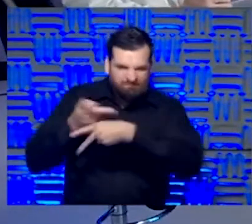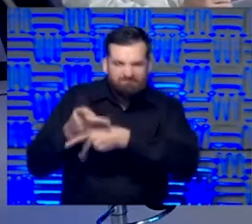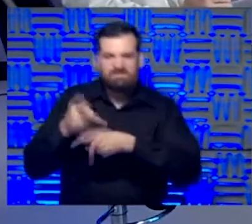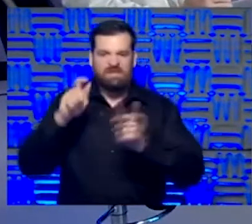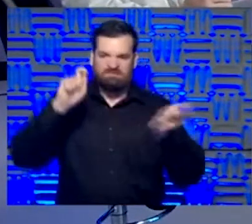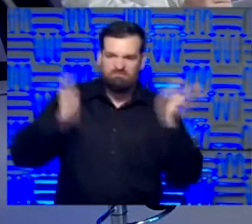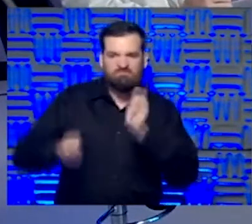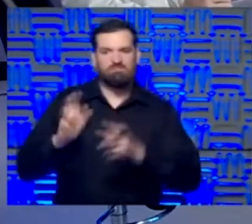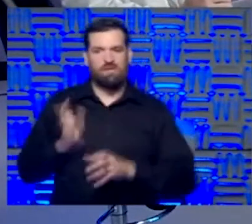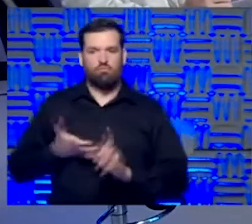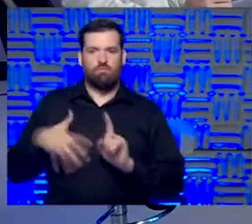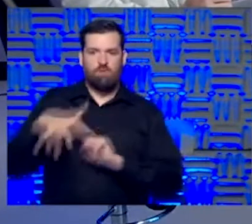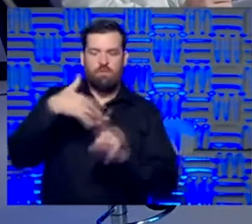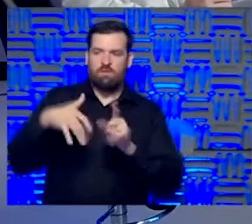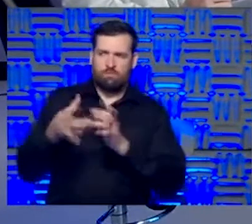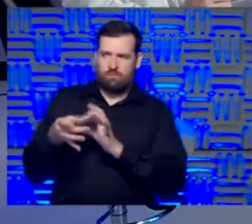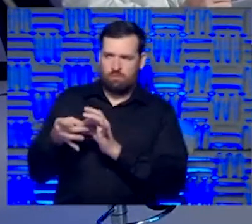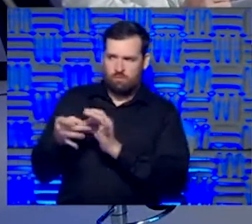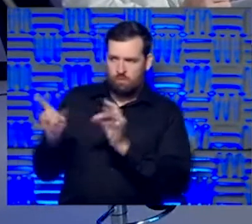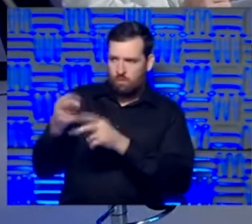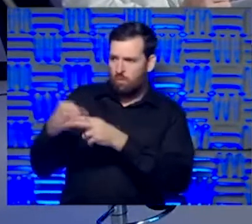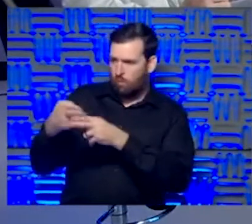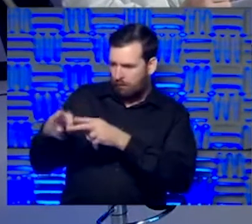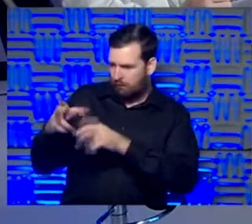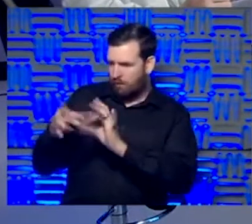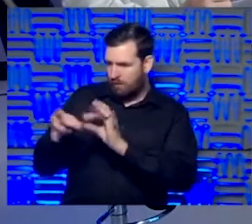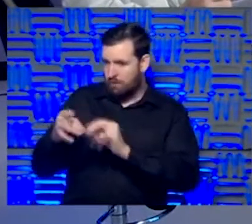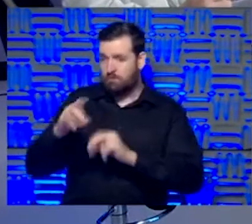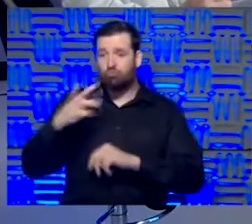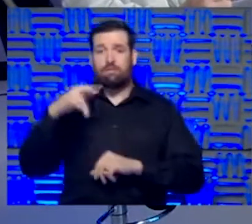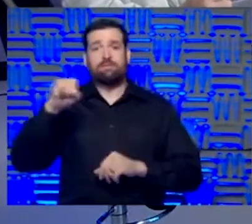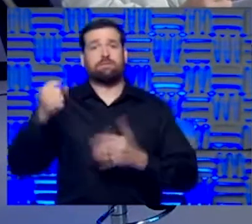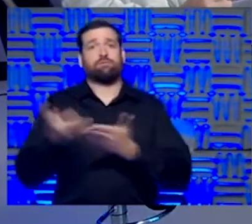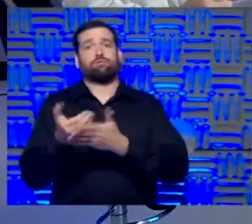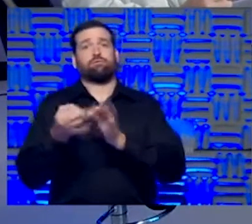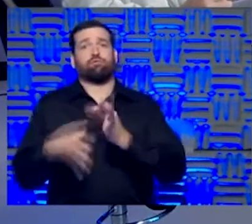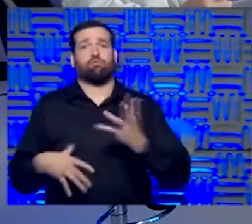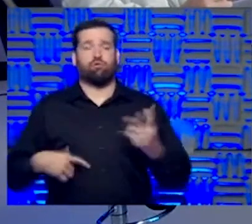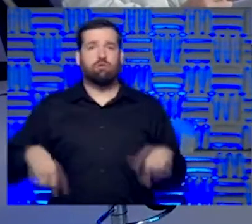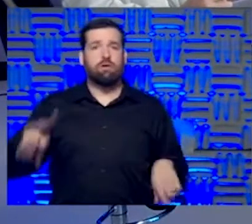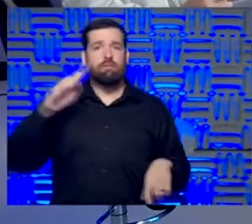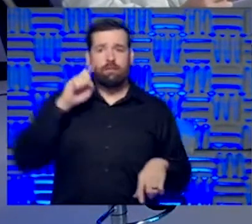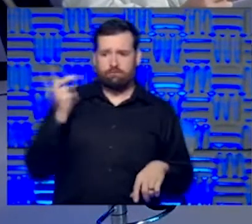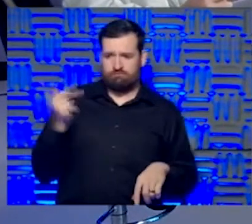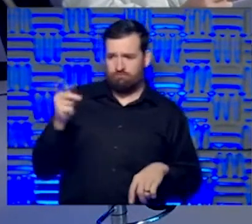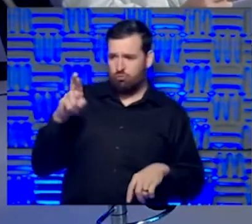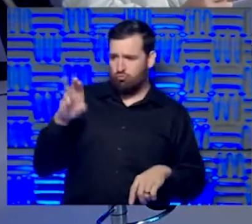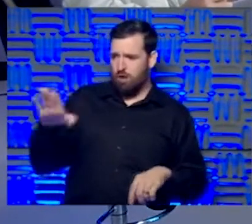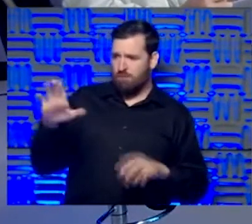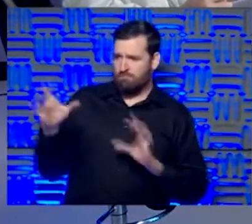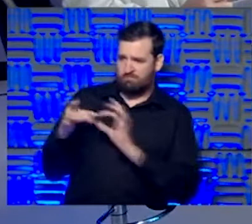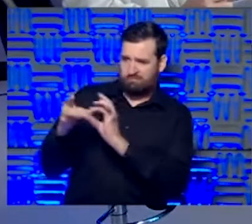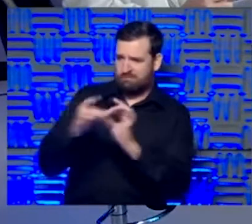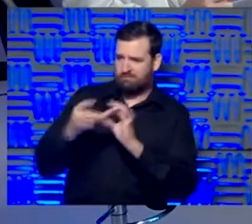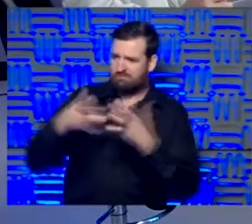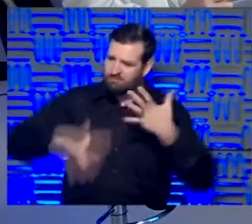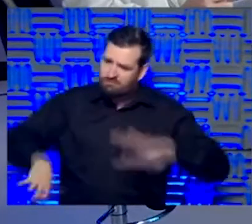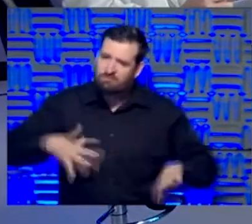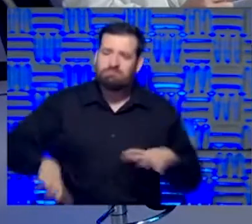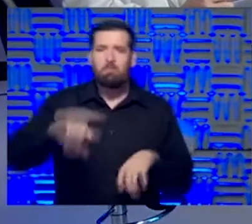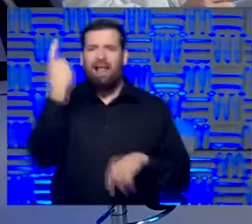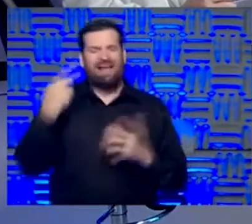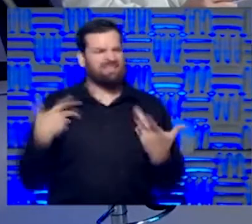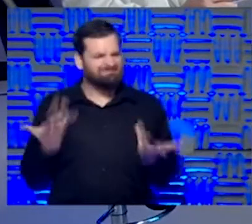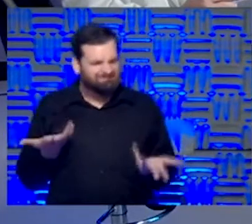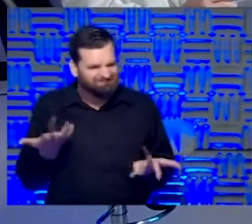So I just have one quick comment. I want to welcome Chris to our program, a new interpreter for us. I think you and Rob coordinated today. You guys are both dressed in black. I don't know about